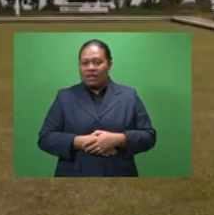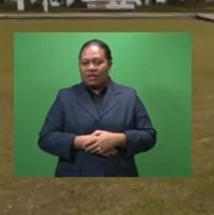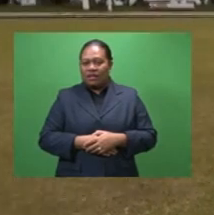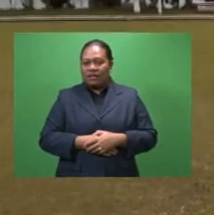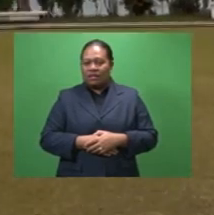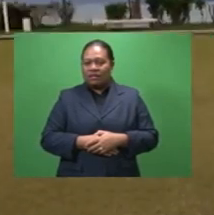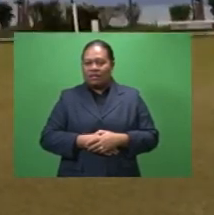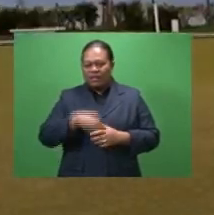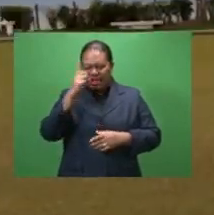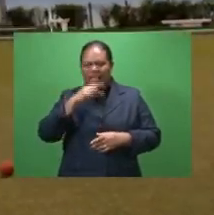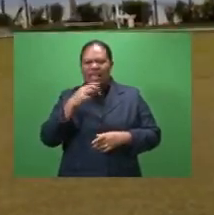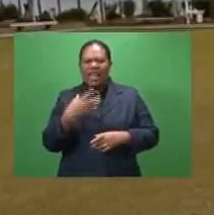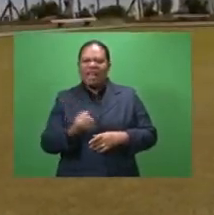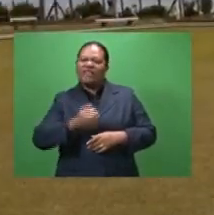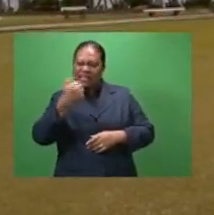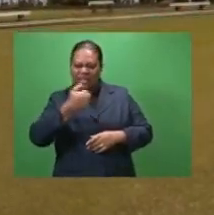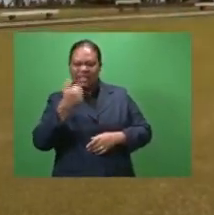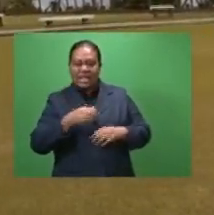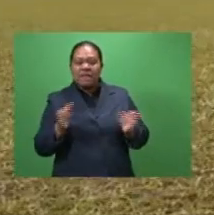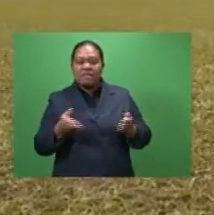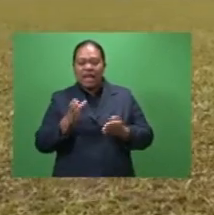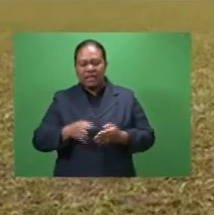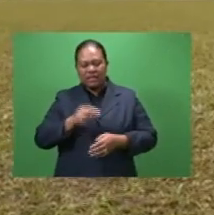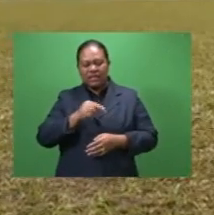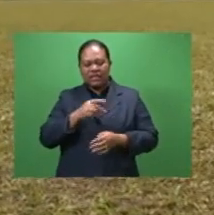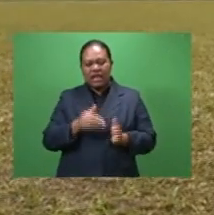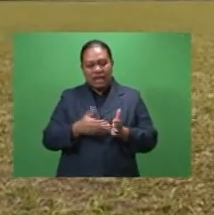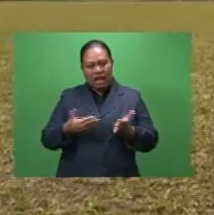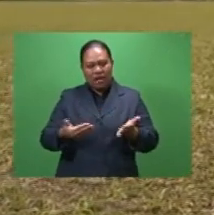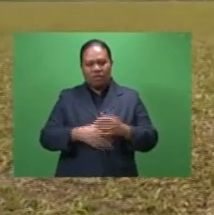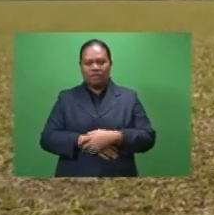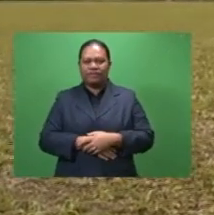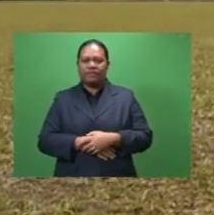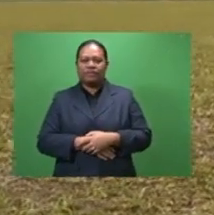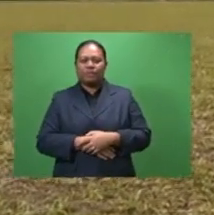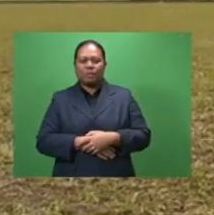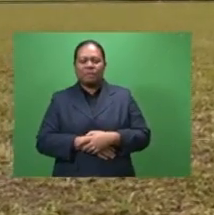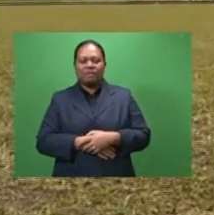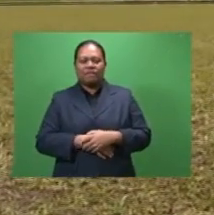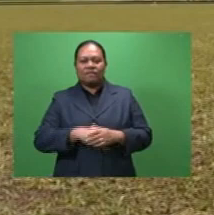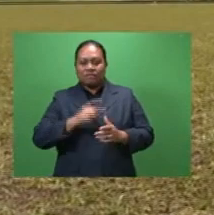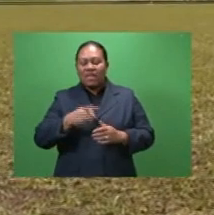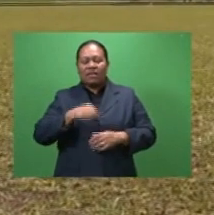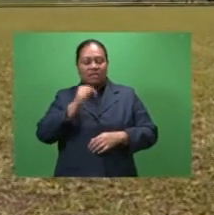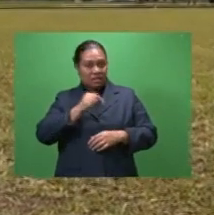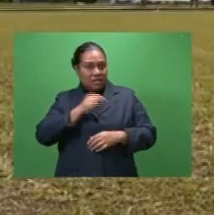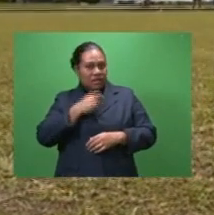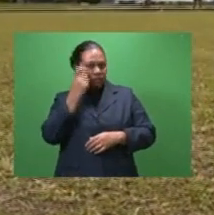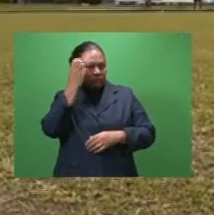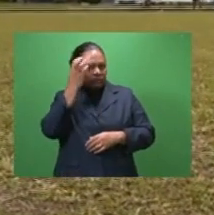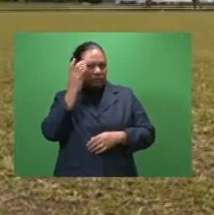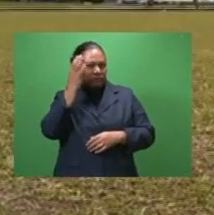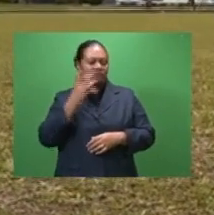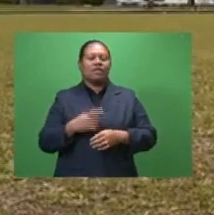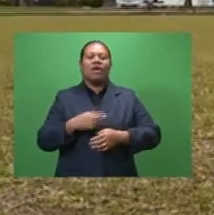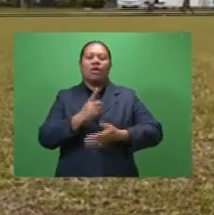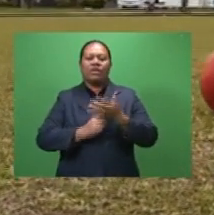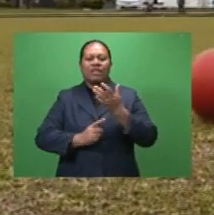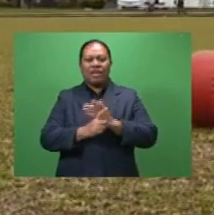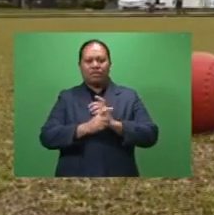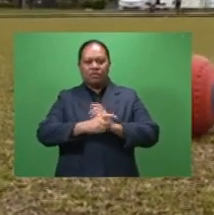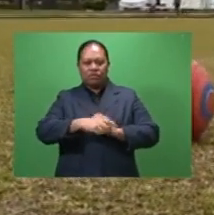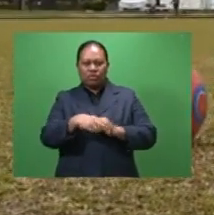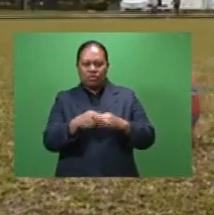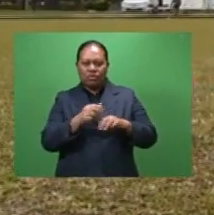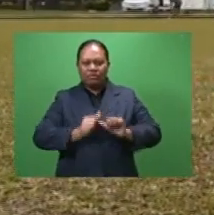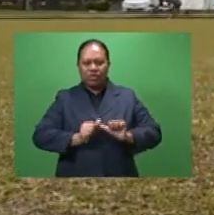have up to about 16 players at a time. But we also need to take into consideration that we also have a restaurant